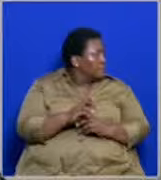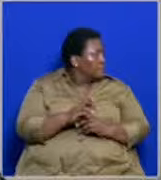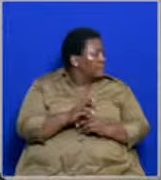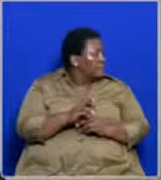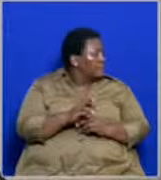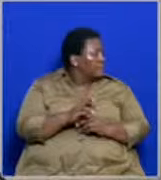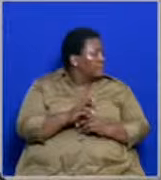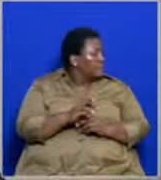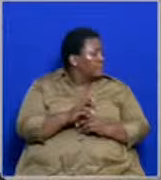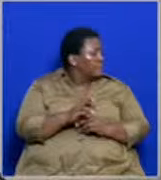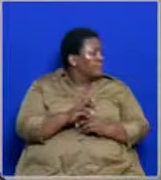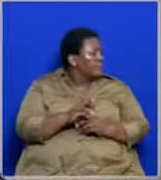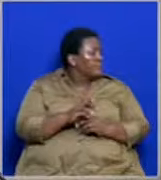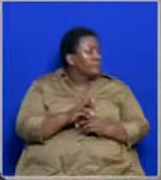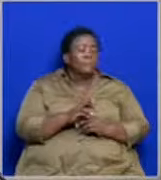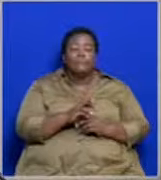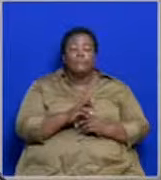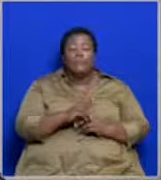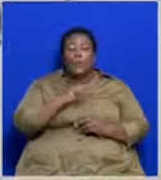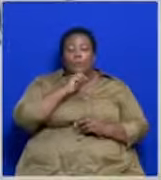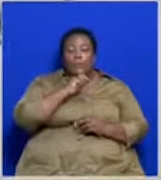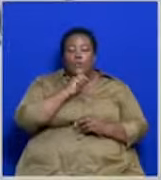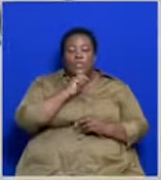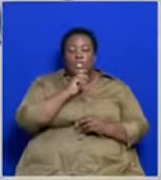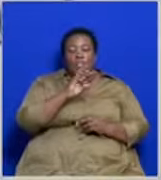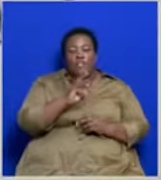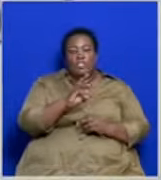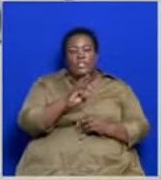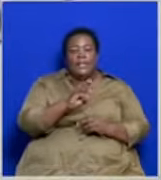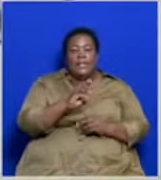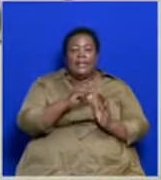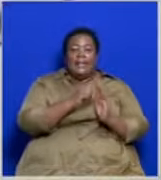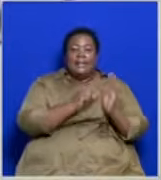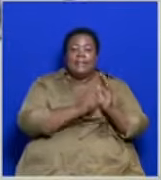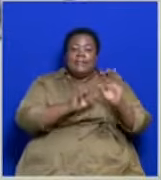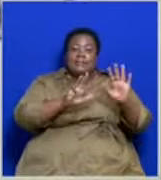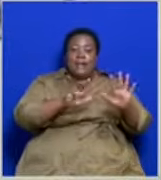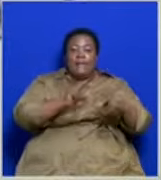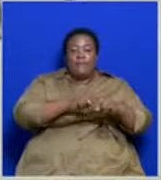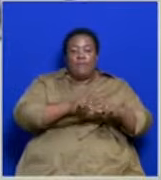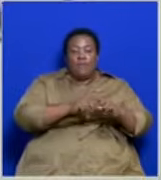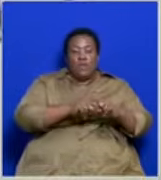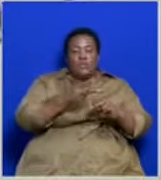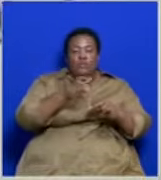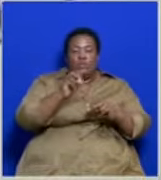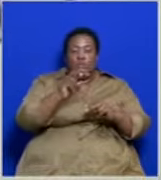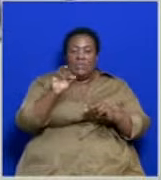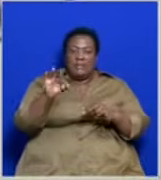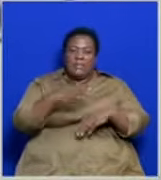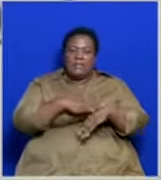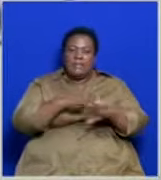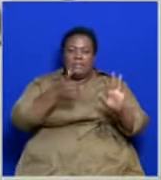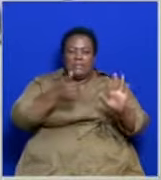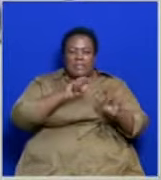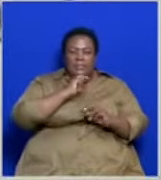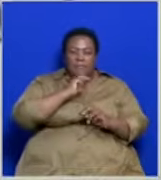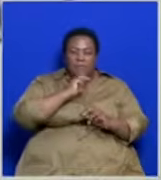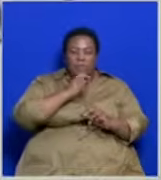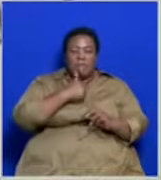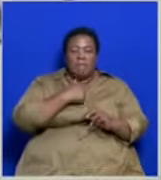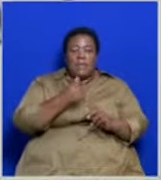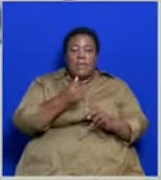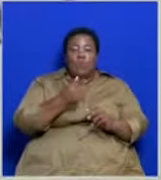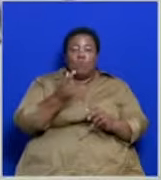In the morning of Thursday, 9 February 2023, around 6 a.m., I received a WhatsApp call from